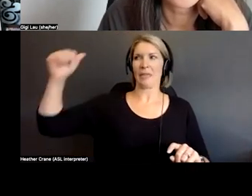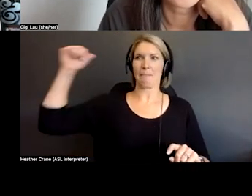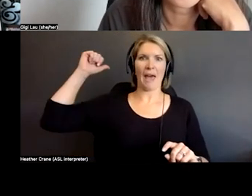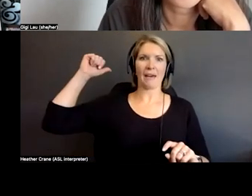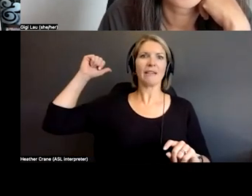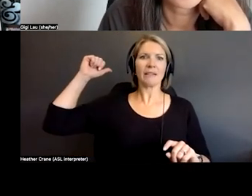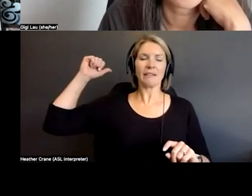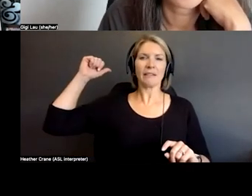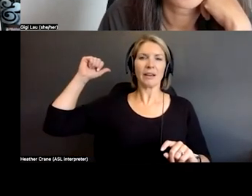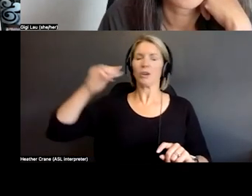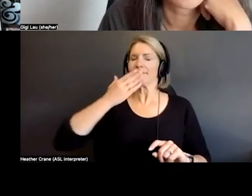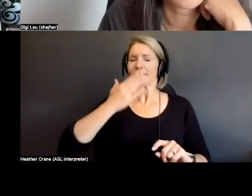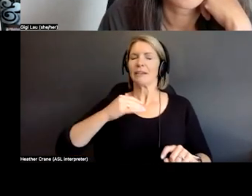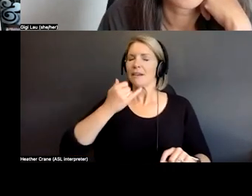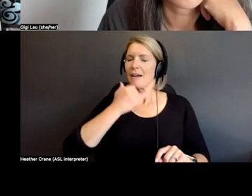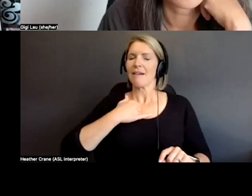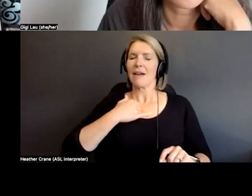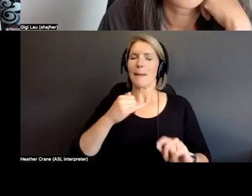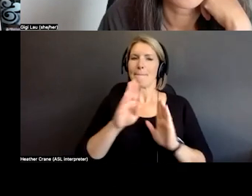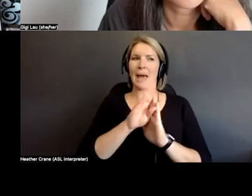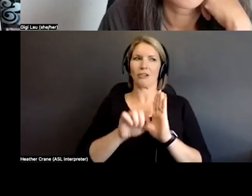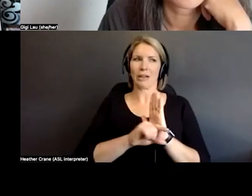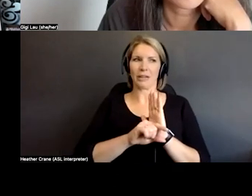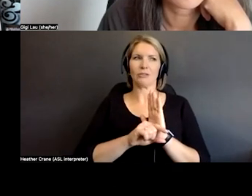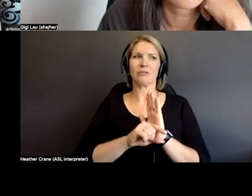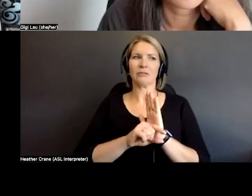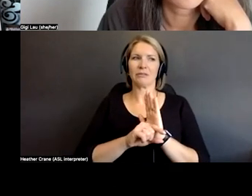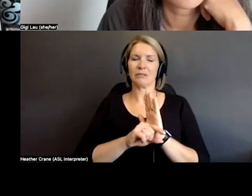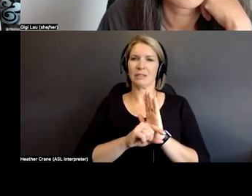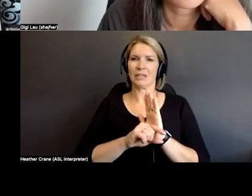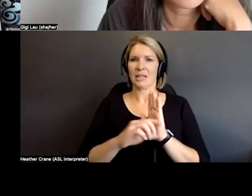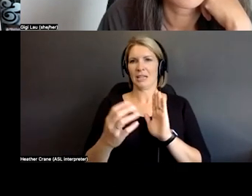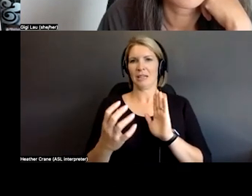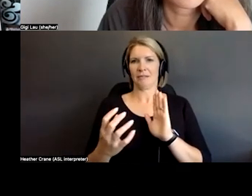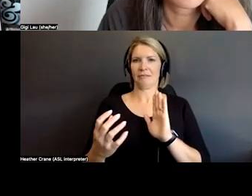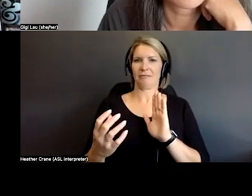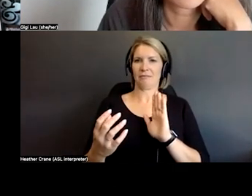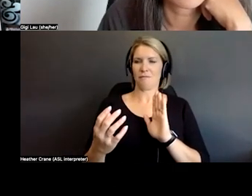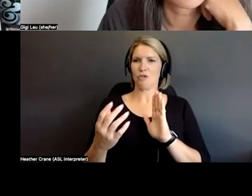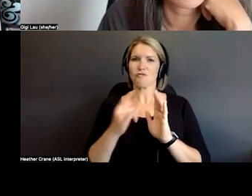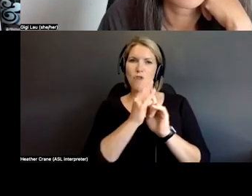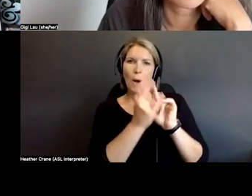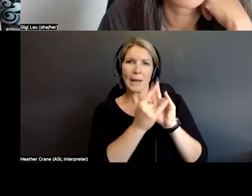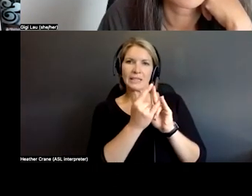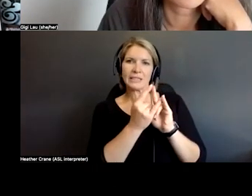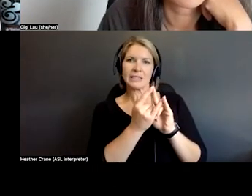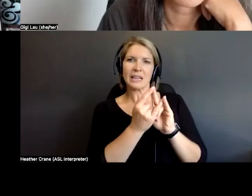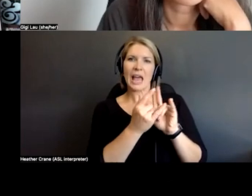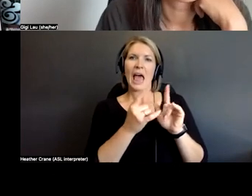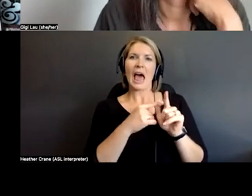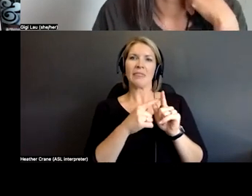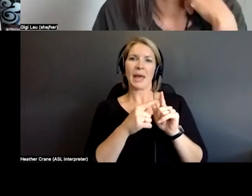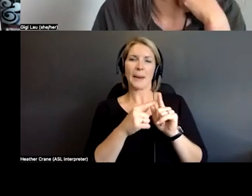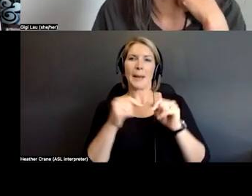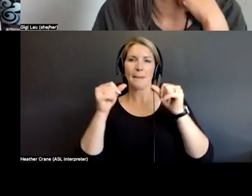the background of the cover. And then we put a big post-it note because he's actually working in the office, and coffee is a big part of it as well. So